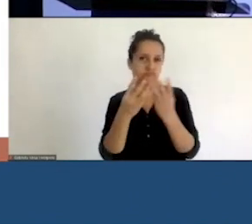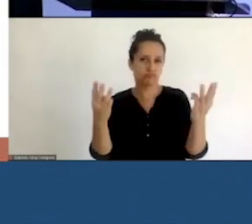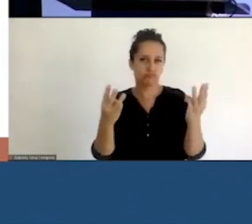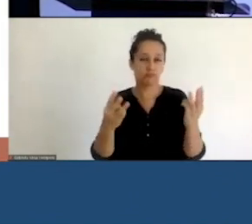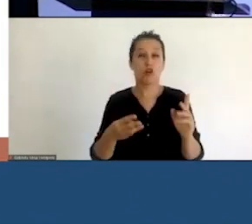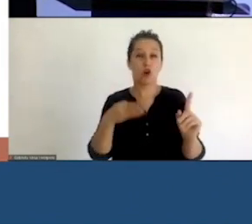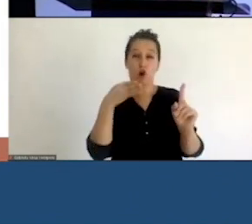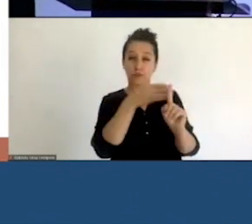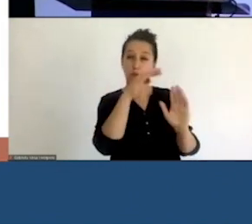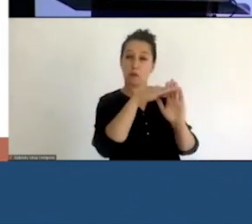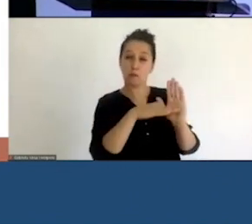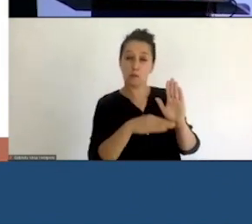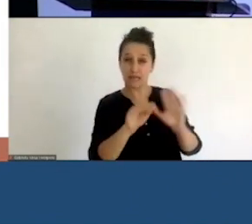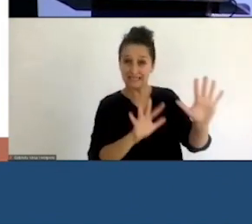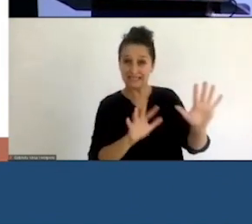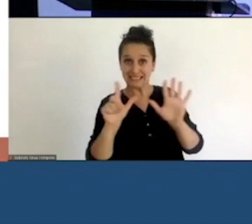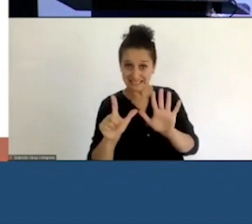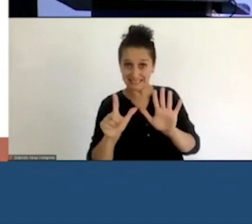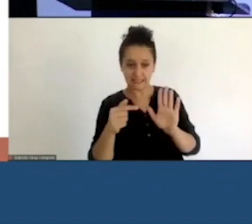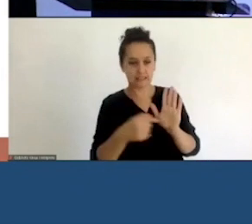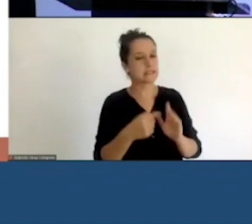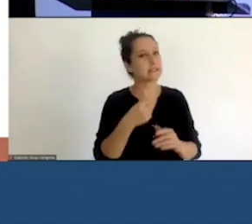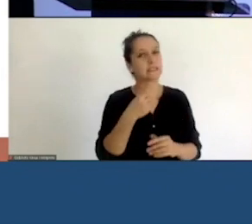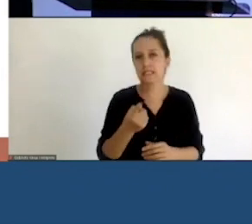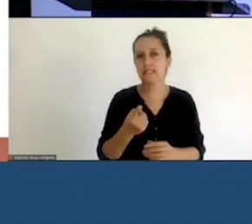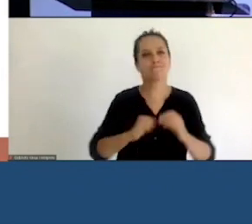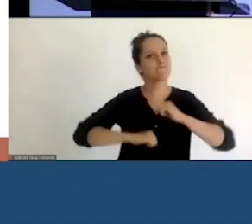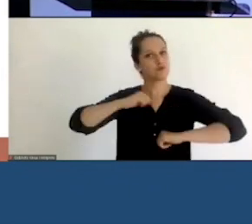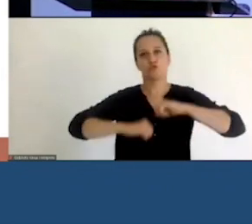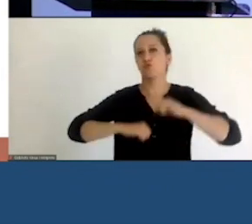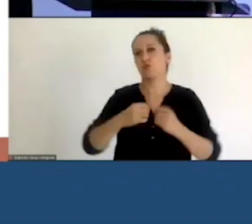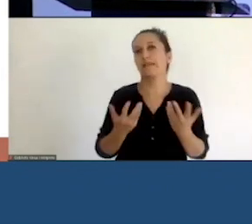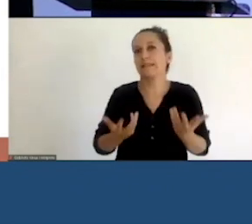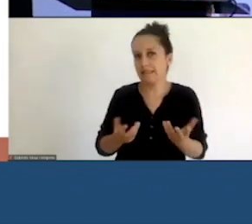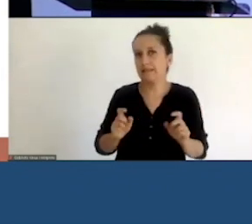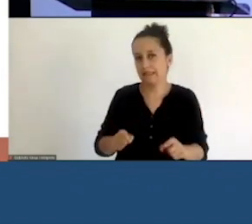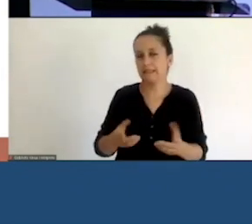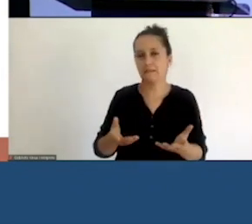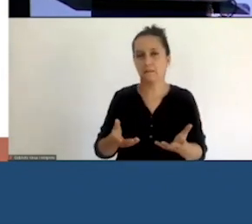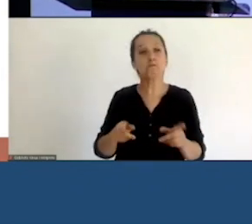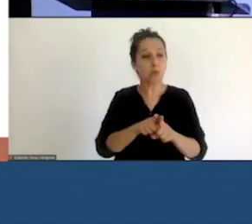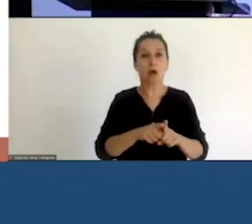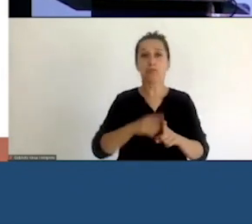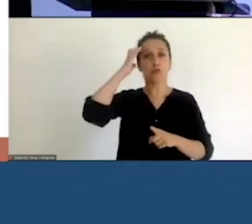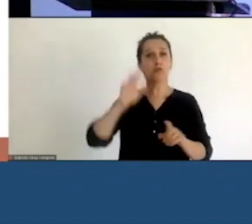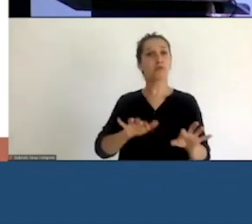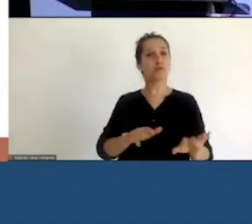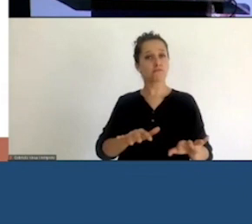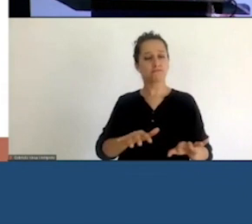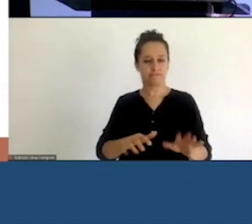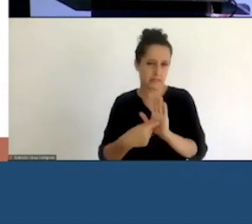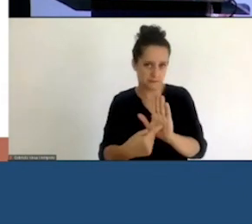Target 17 refers to the fact that we need infrastructure, but we also need an e-government. An example,